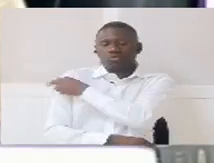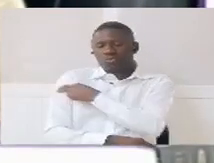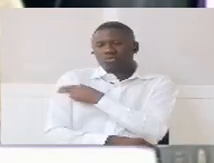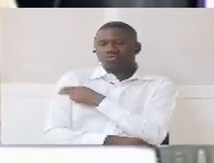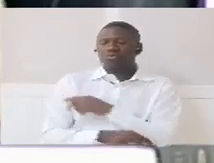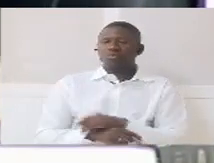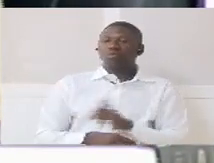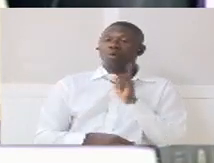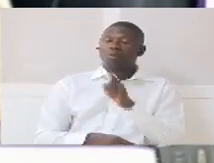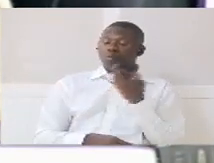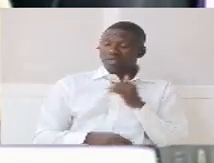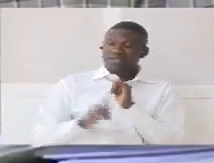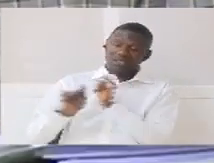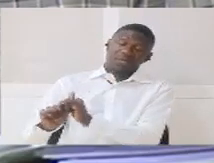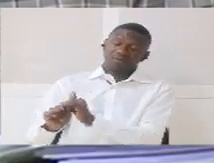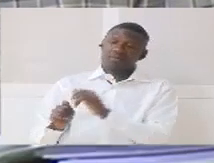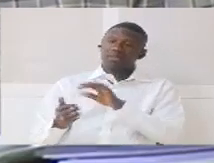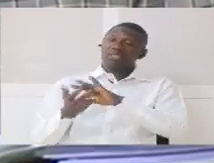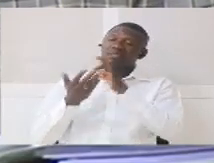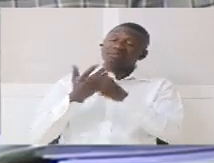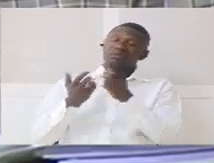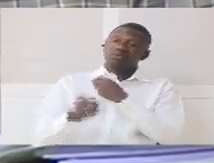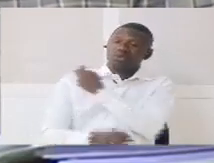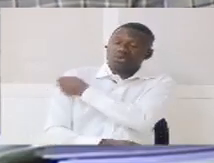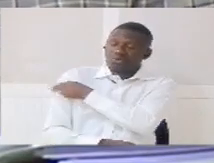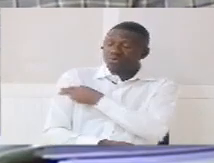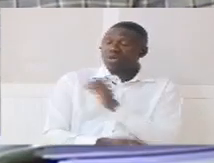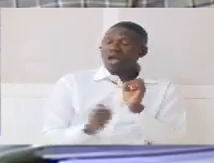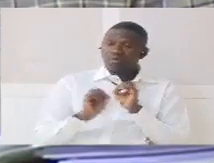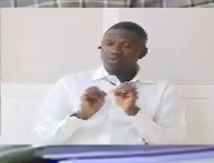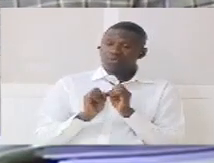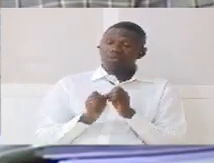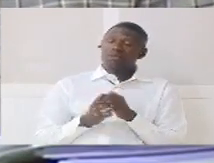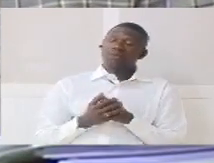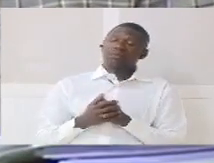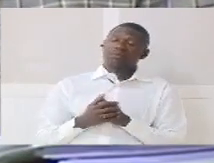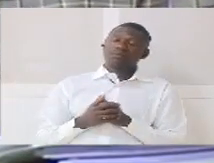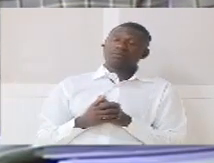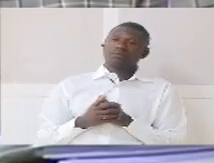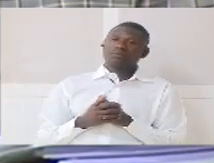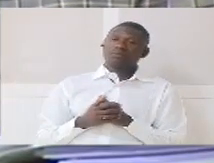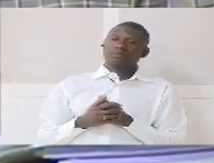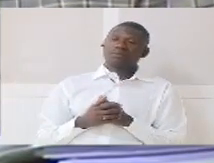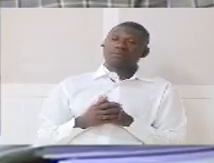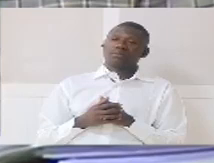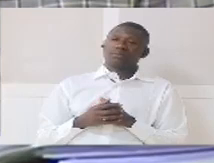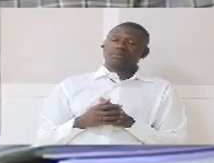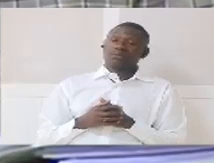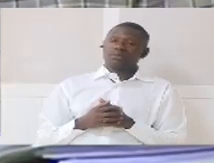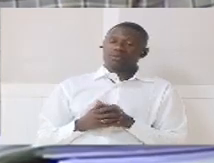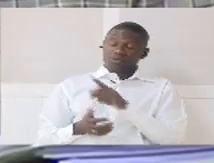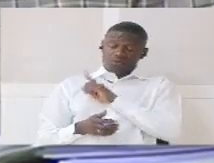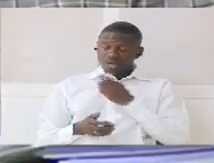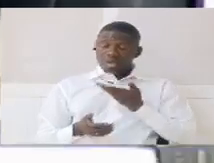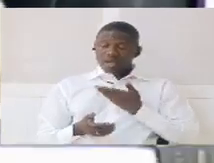So. We have information that some people used to be referred, and David Colley would remove their names from the list.